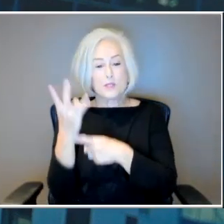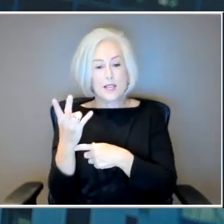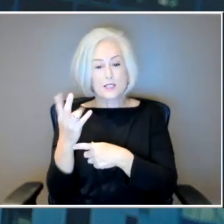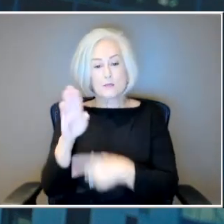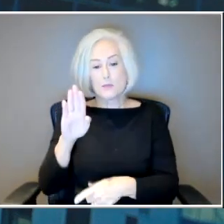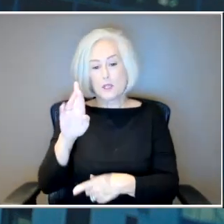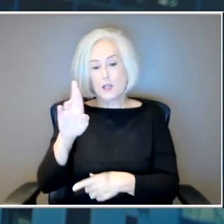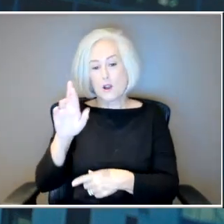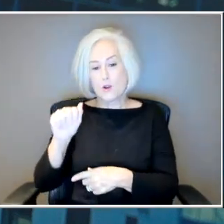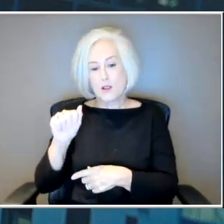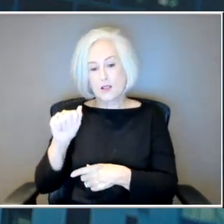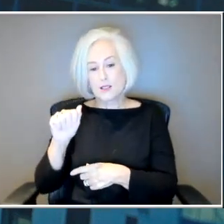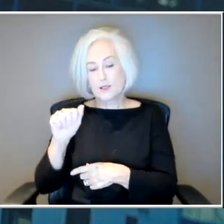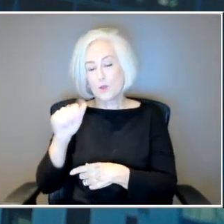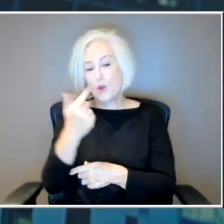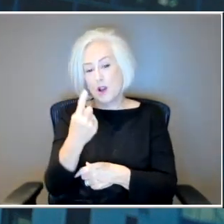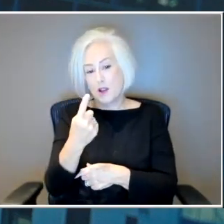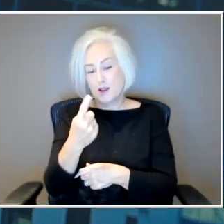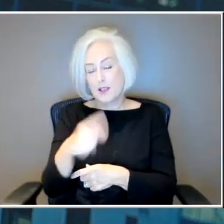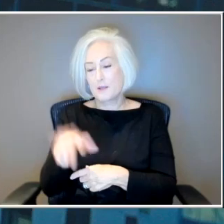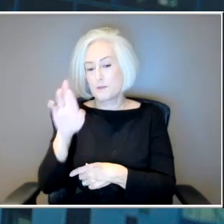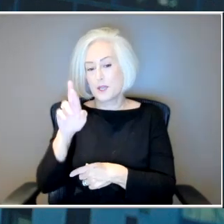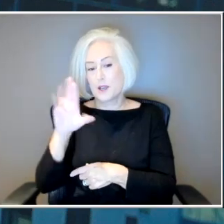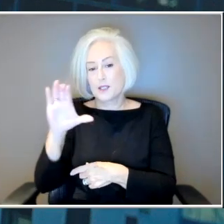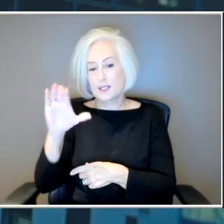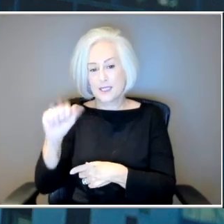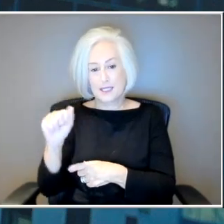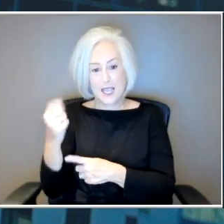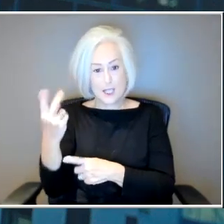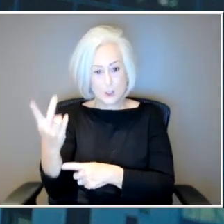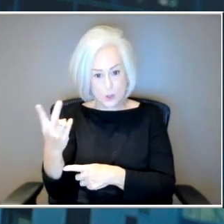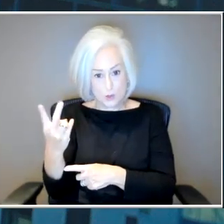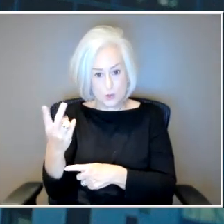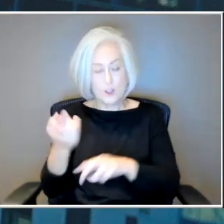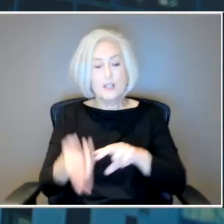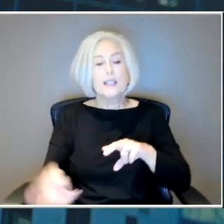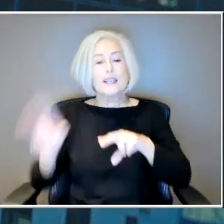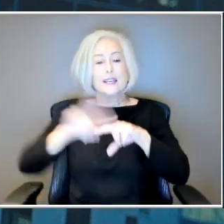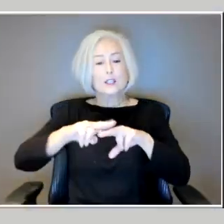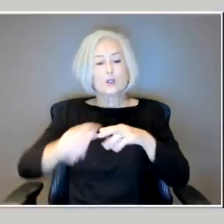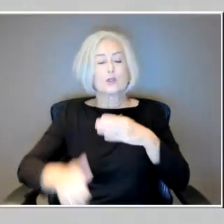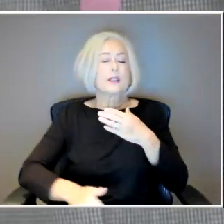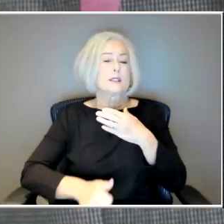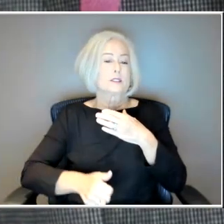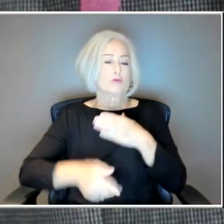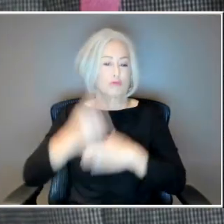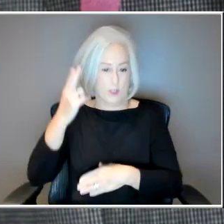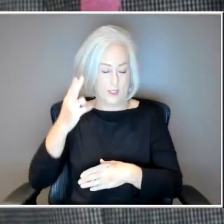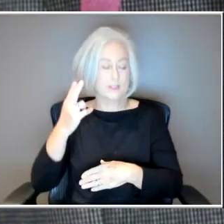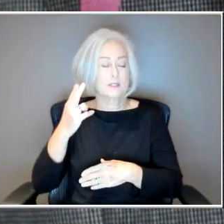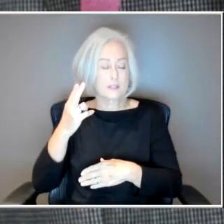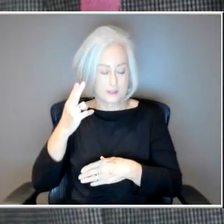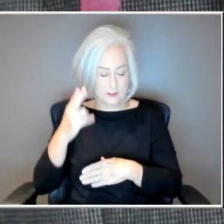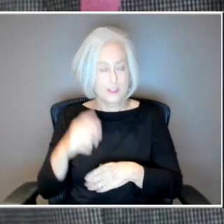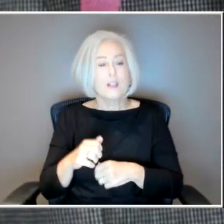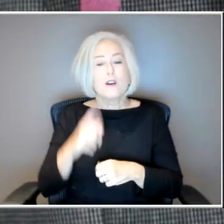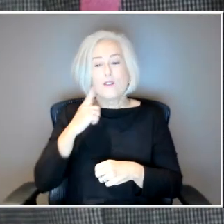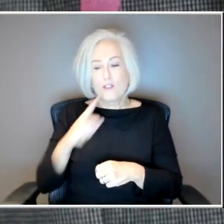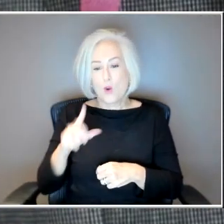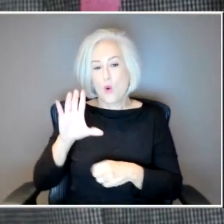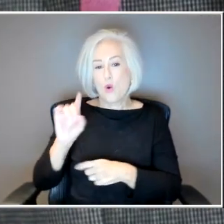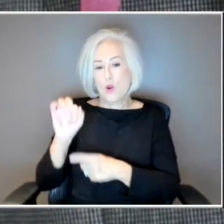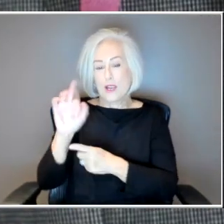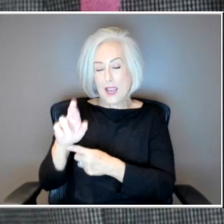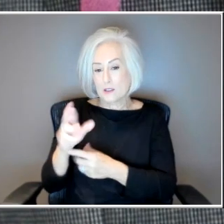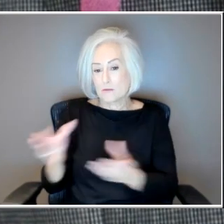BRCA2 genes, they increase your risk of breast, ovarian, and other cancers. According to the National Cancer Institute, more than 60% of